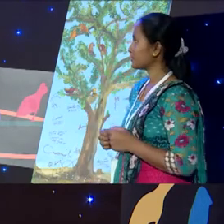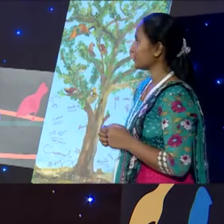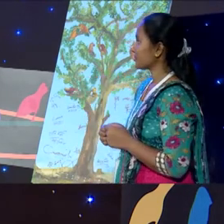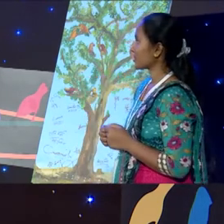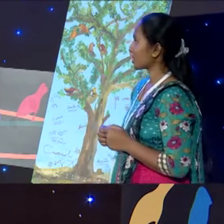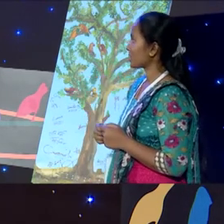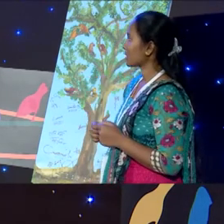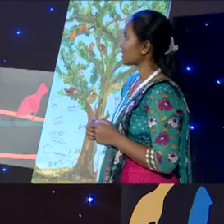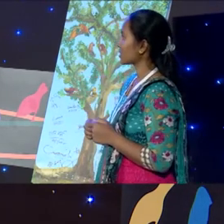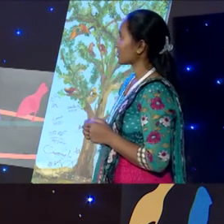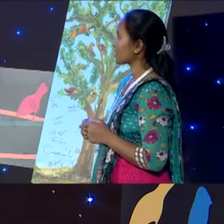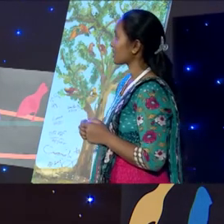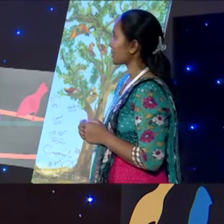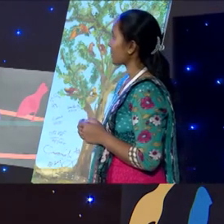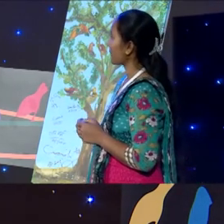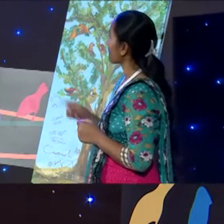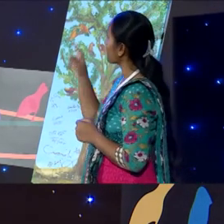also has,